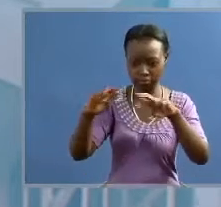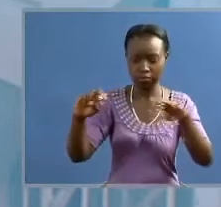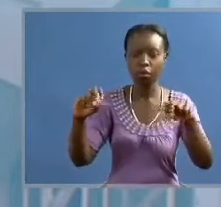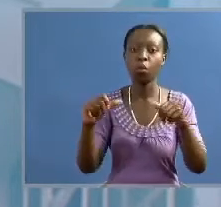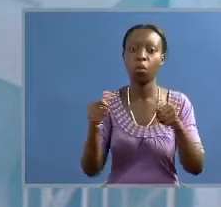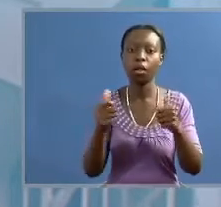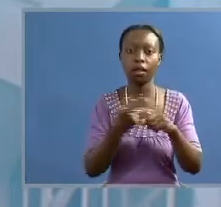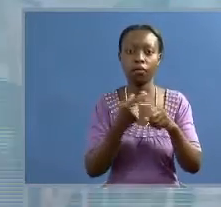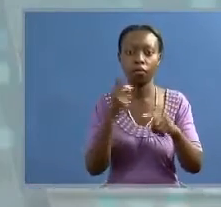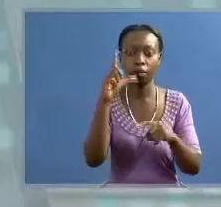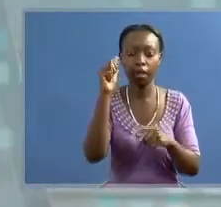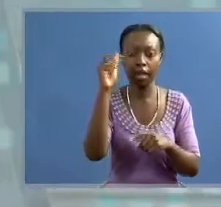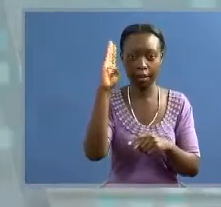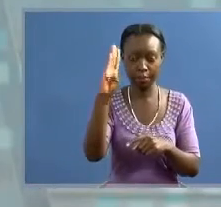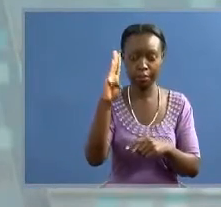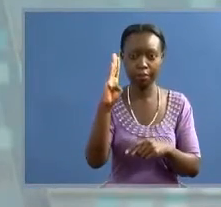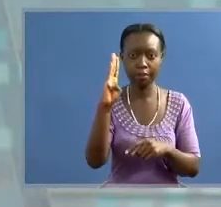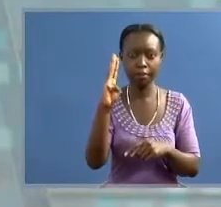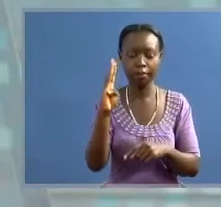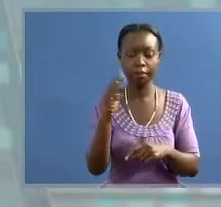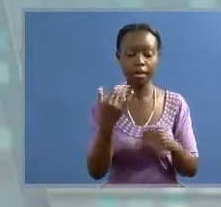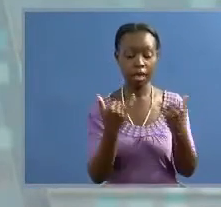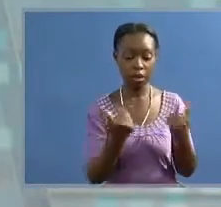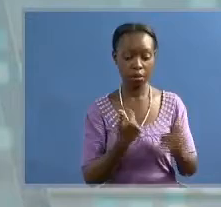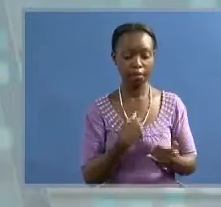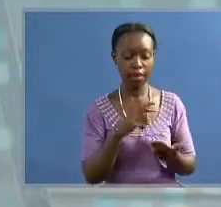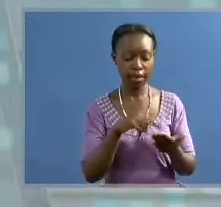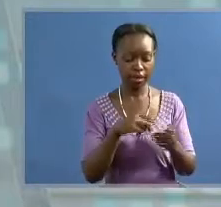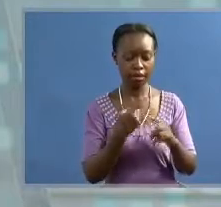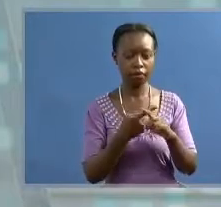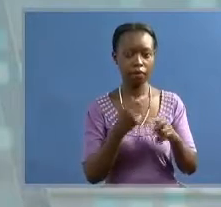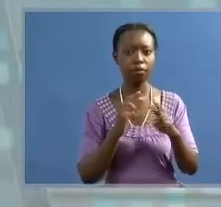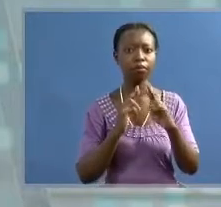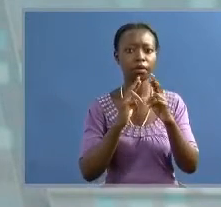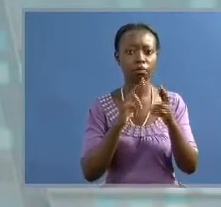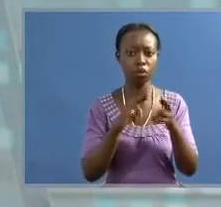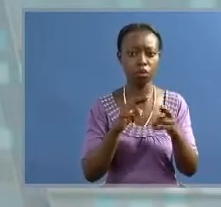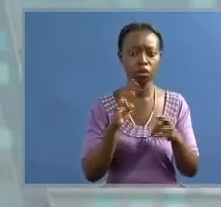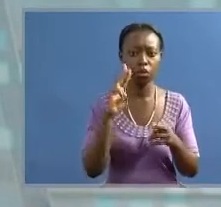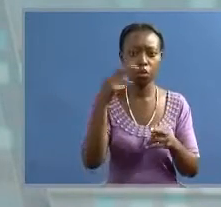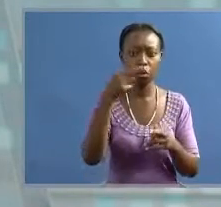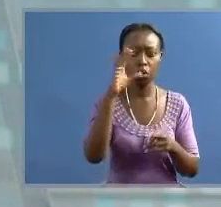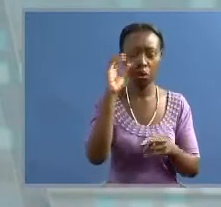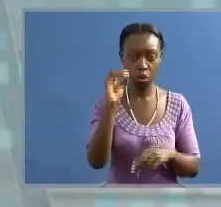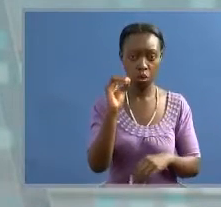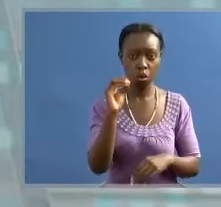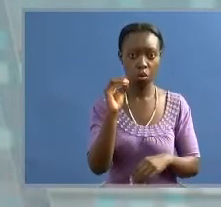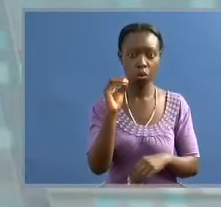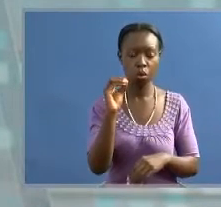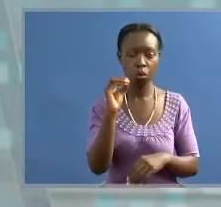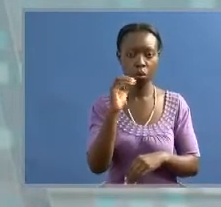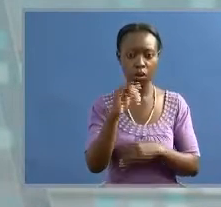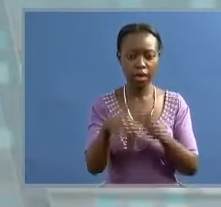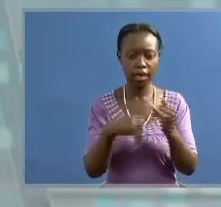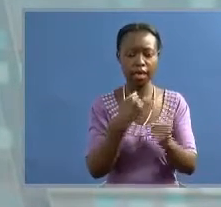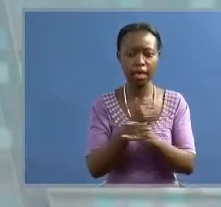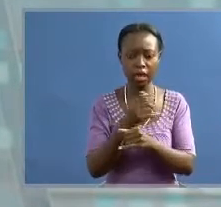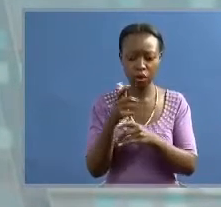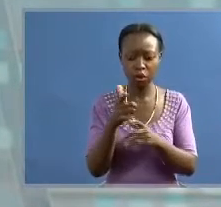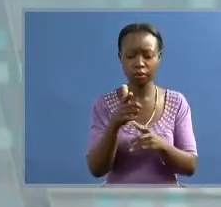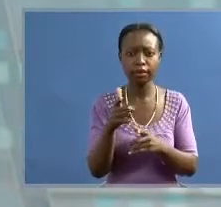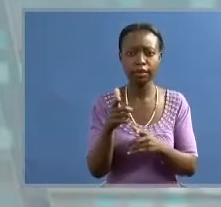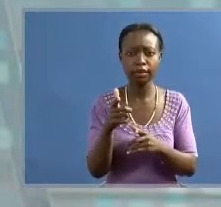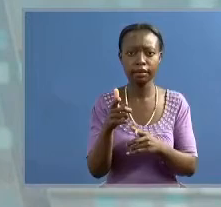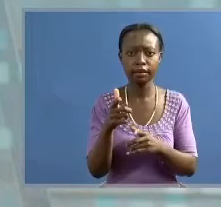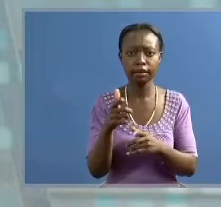laboratory diagnosis. Now, I have read from reports of WHO, reports on international media, that treating